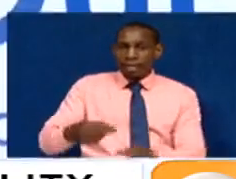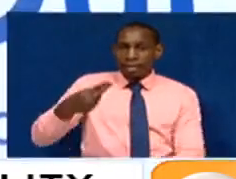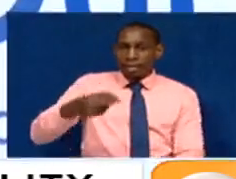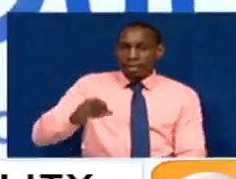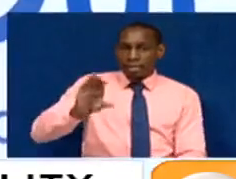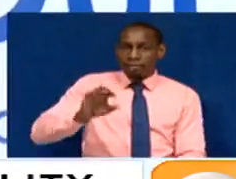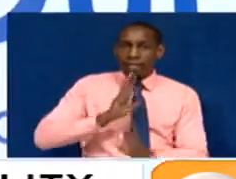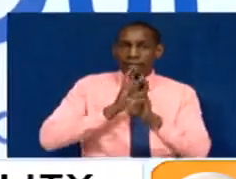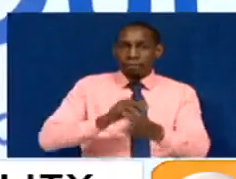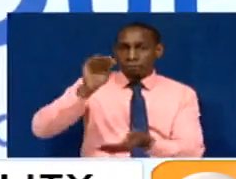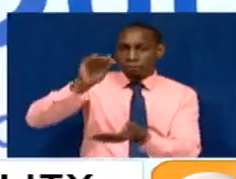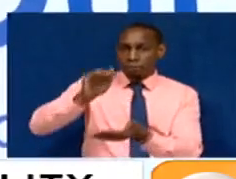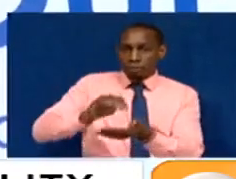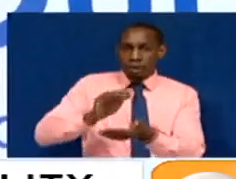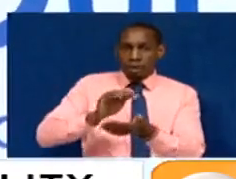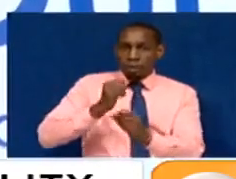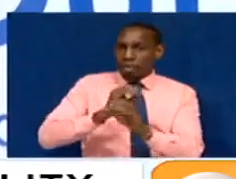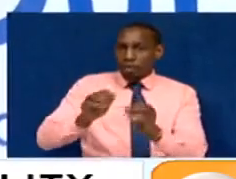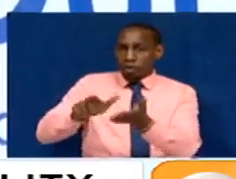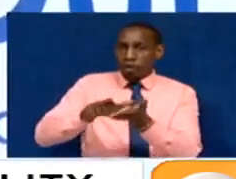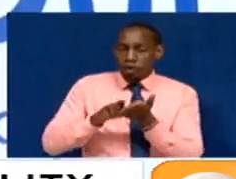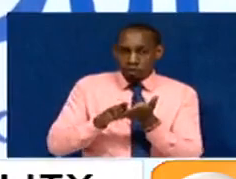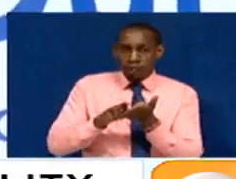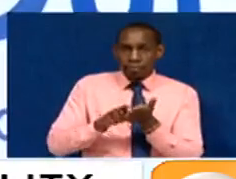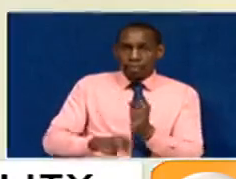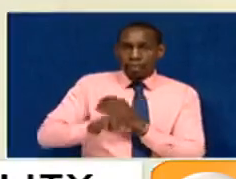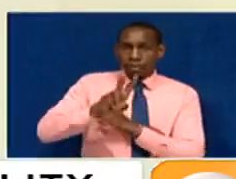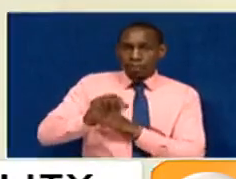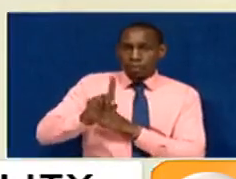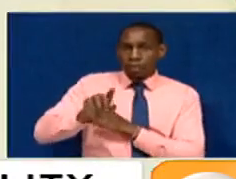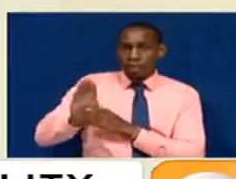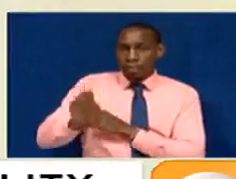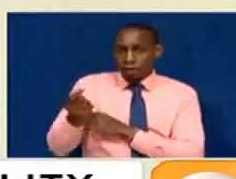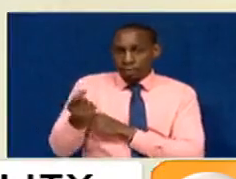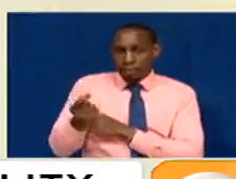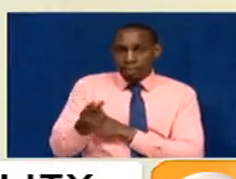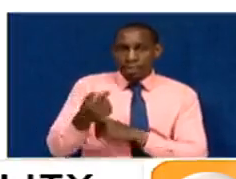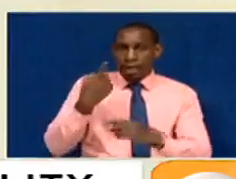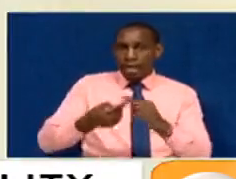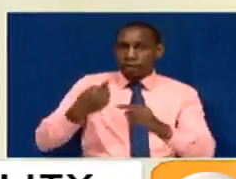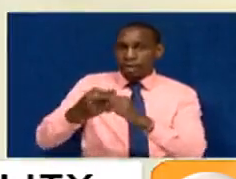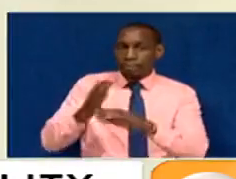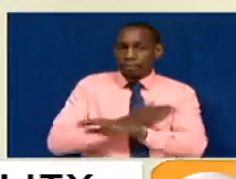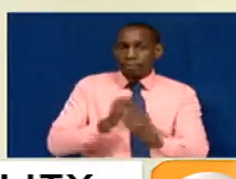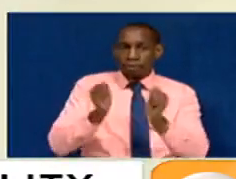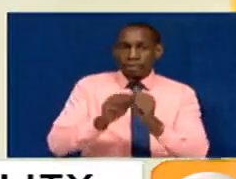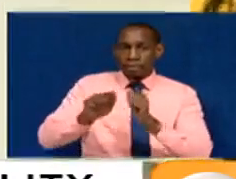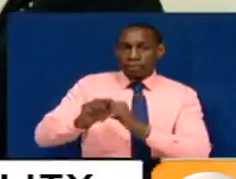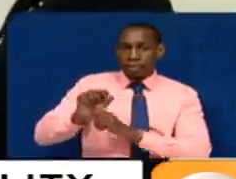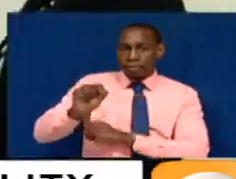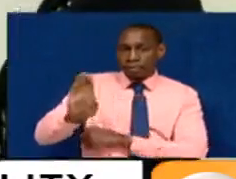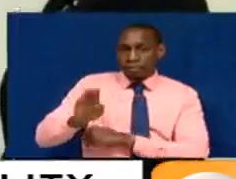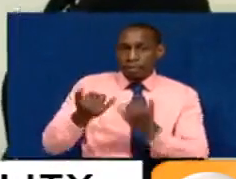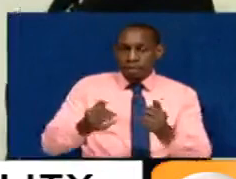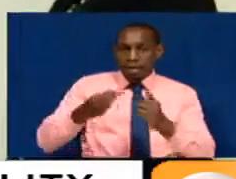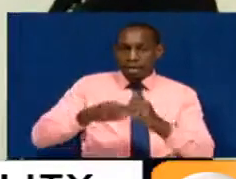HFC, posted a reduction in its non-performing loan book by 2.1 billion Kenya shillings year on year from 10.5 billion